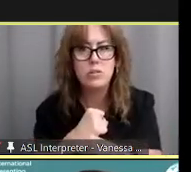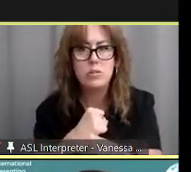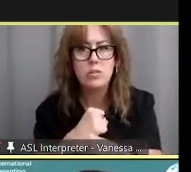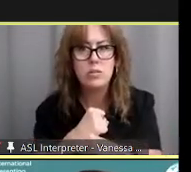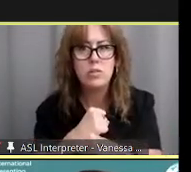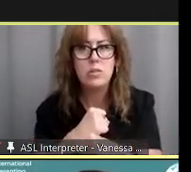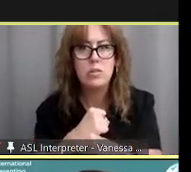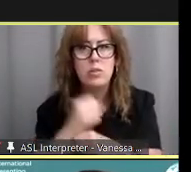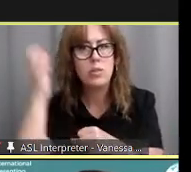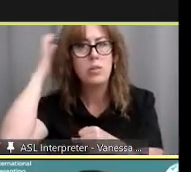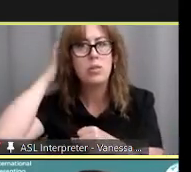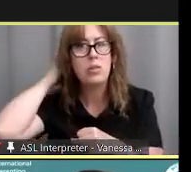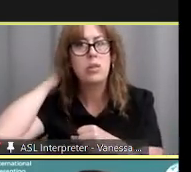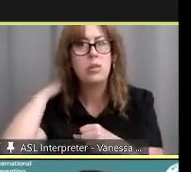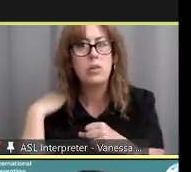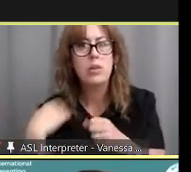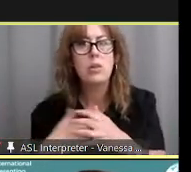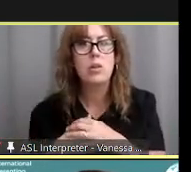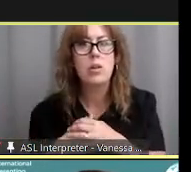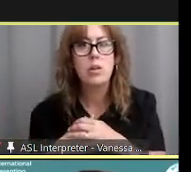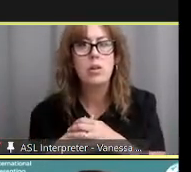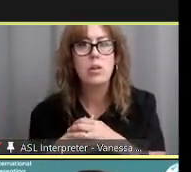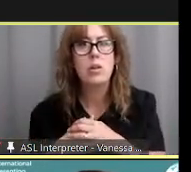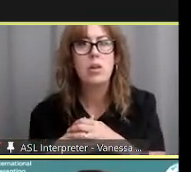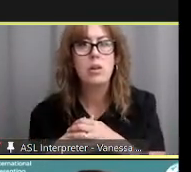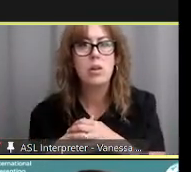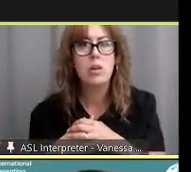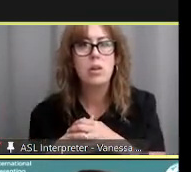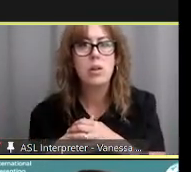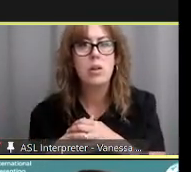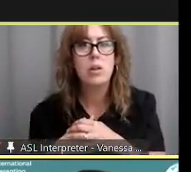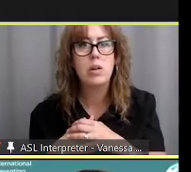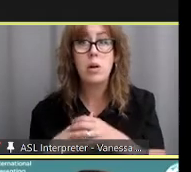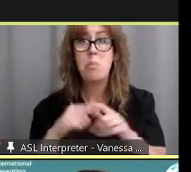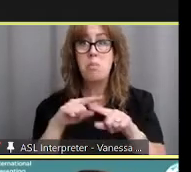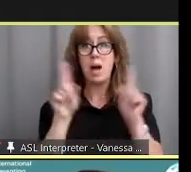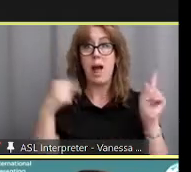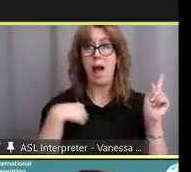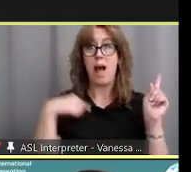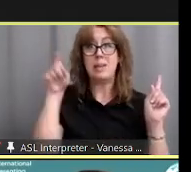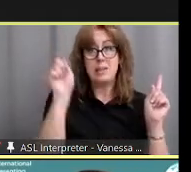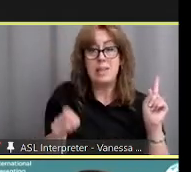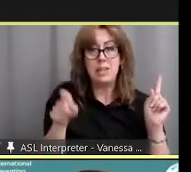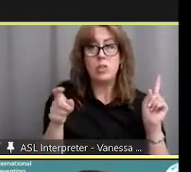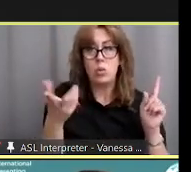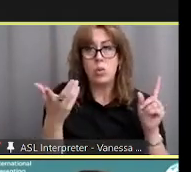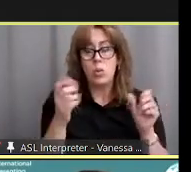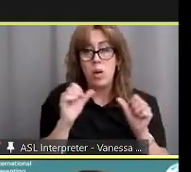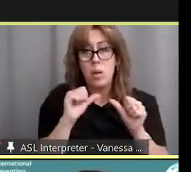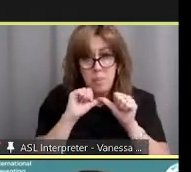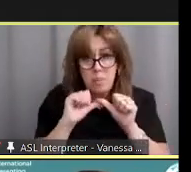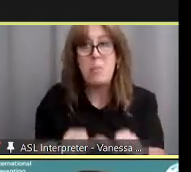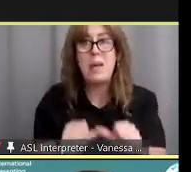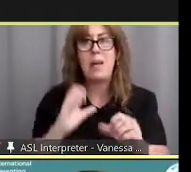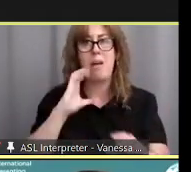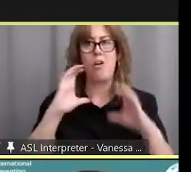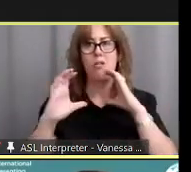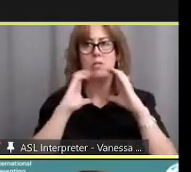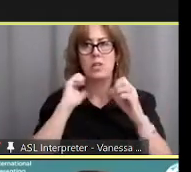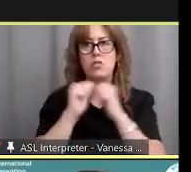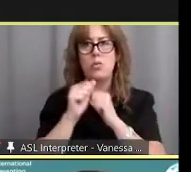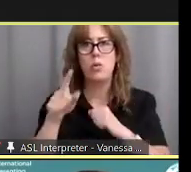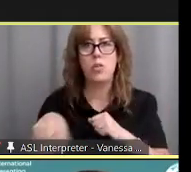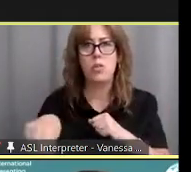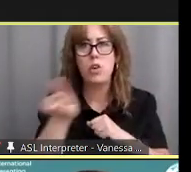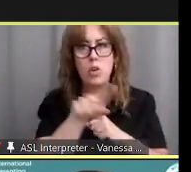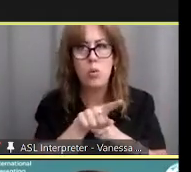you to present my work to be in conversation. Right. And this is the kind, so for me,